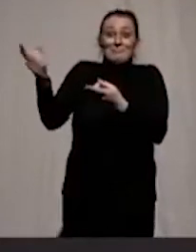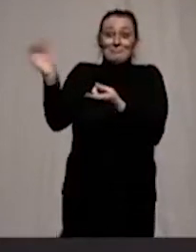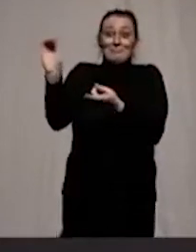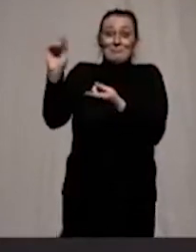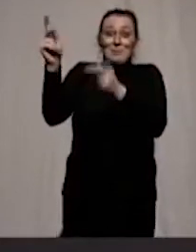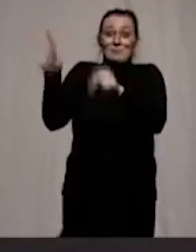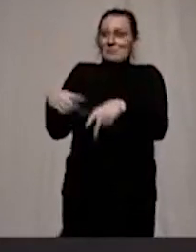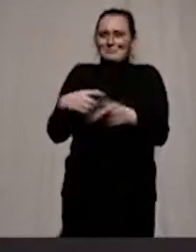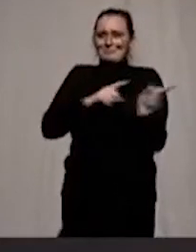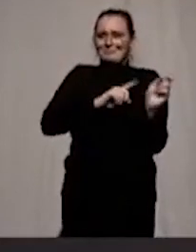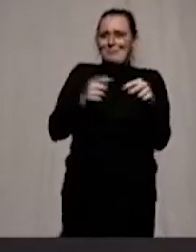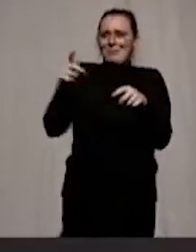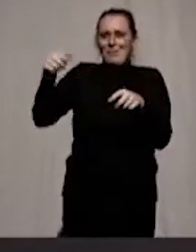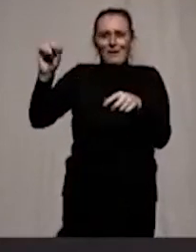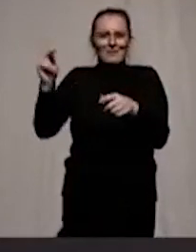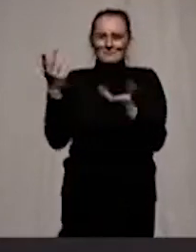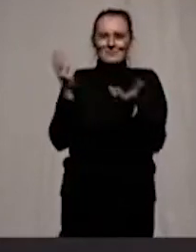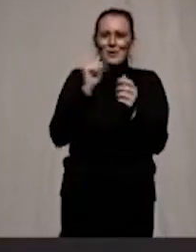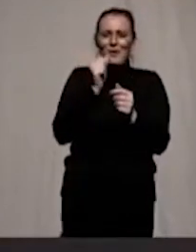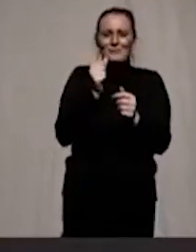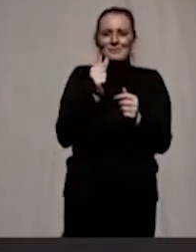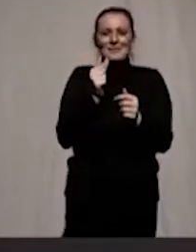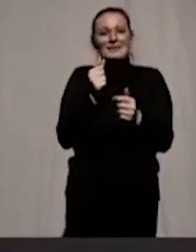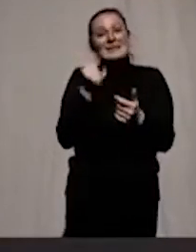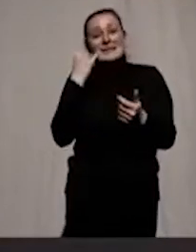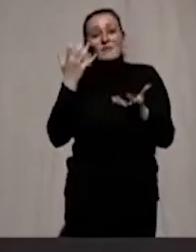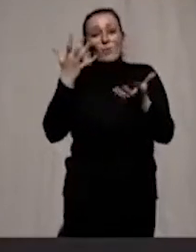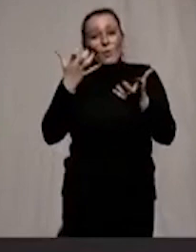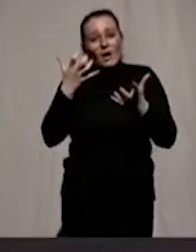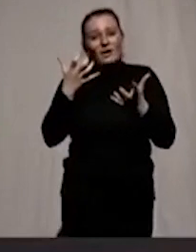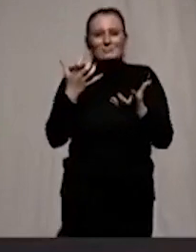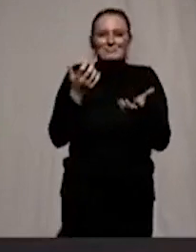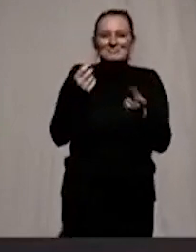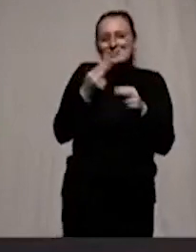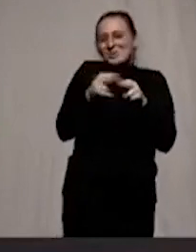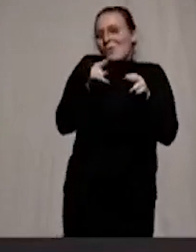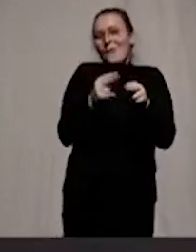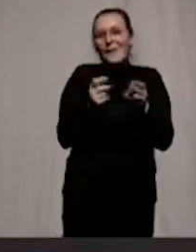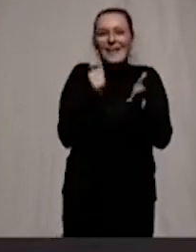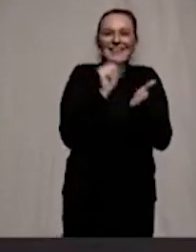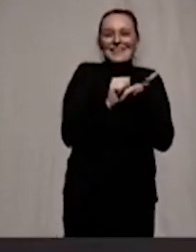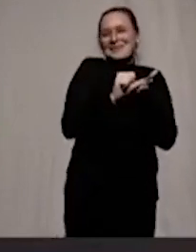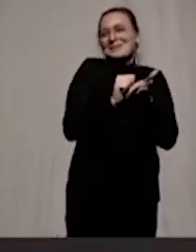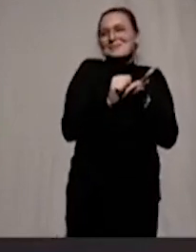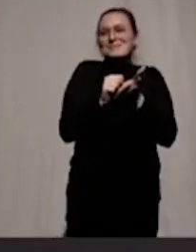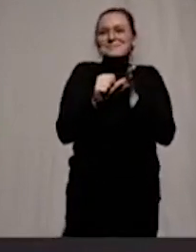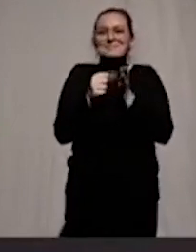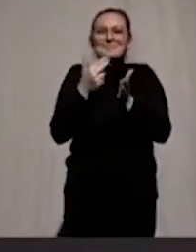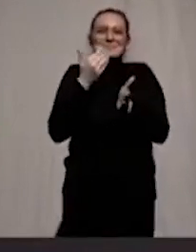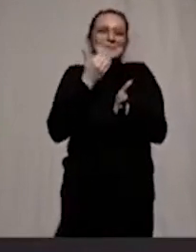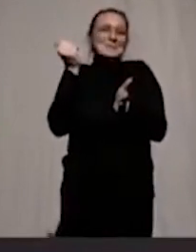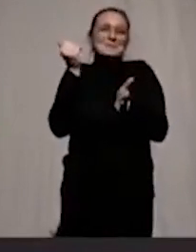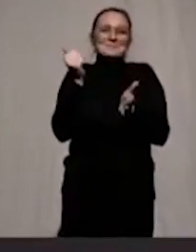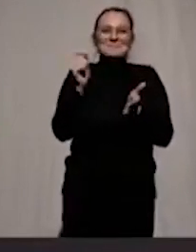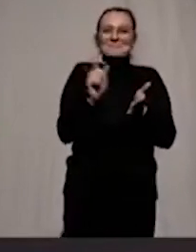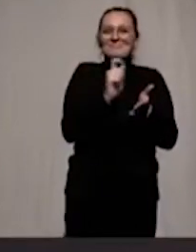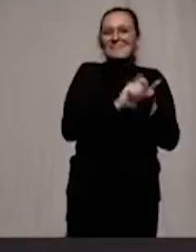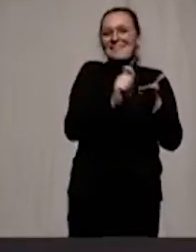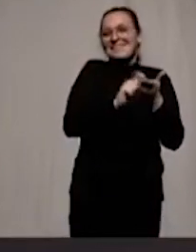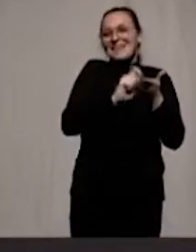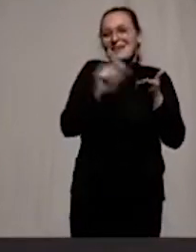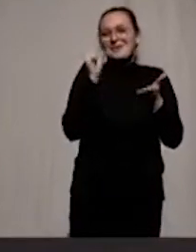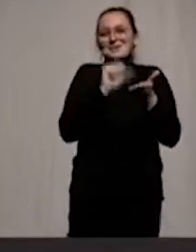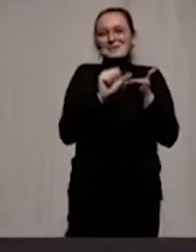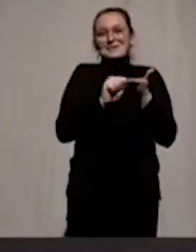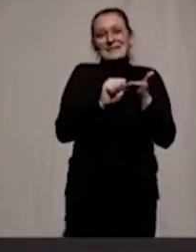but you want to write a cutesy song about some girl you saw in the park, then just write a letter and be like, dear random girl I saw in the park, I love that dress you were